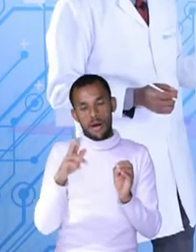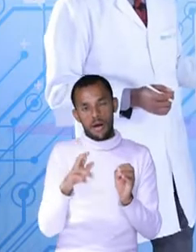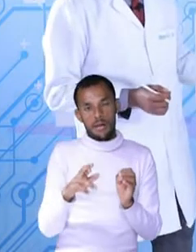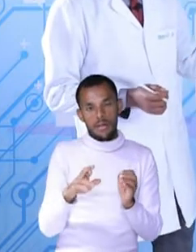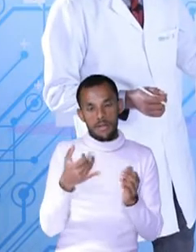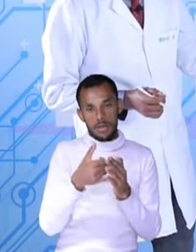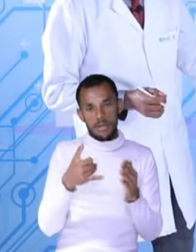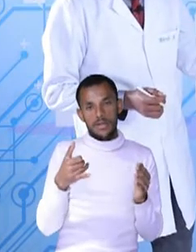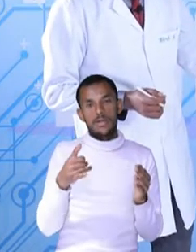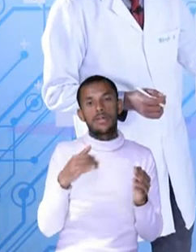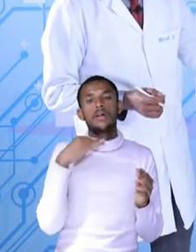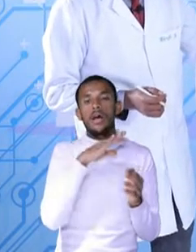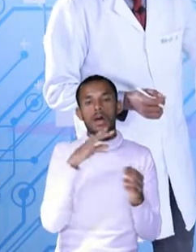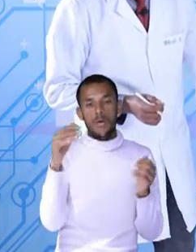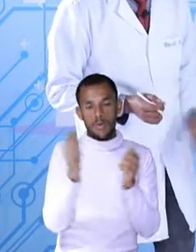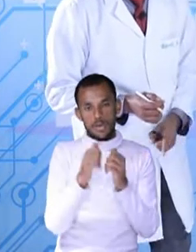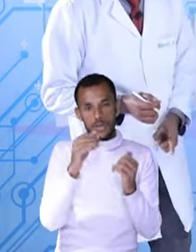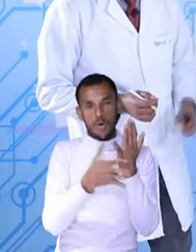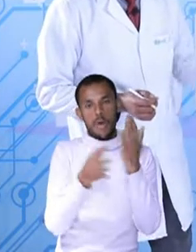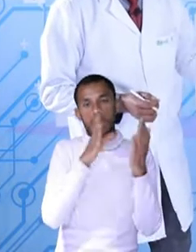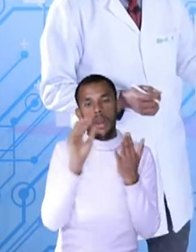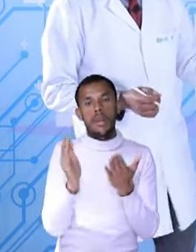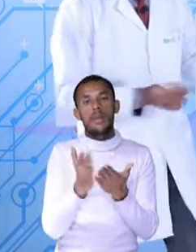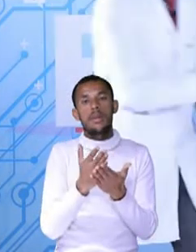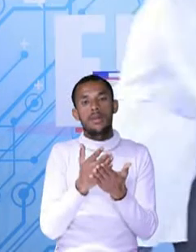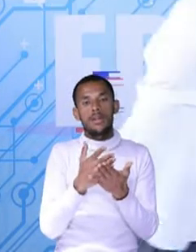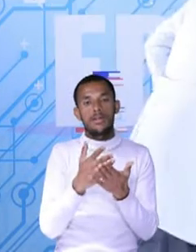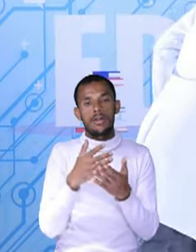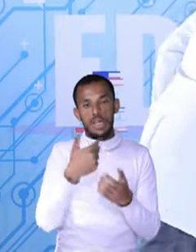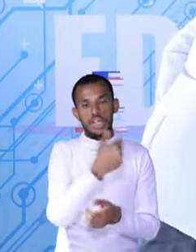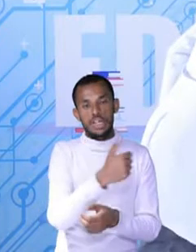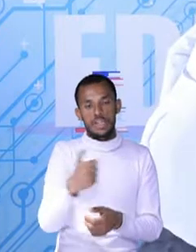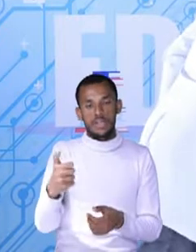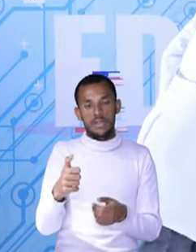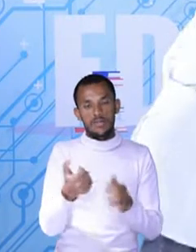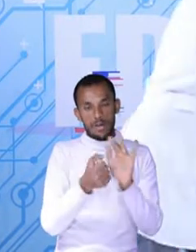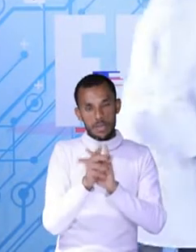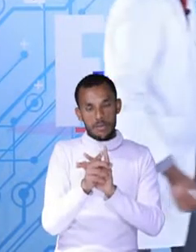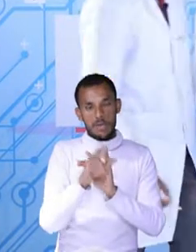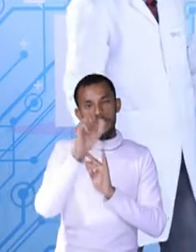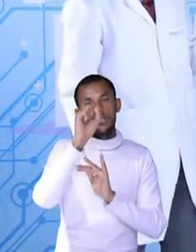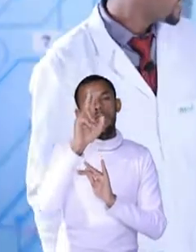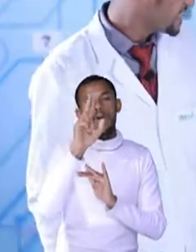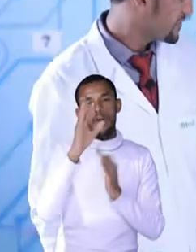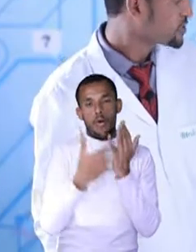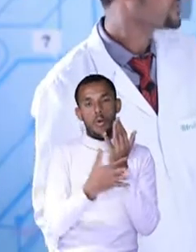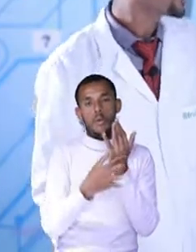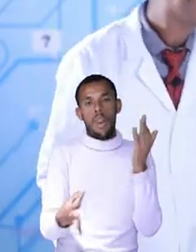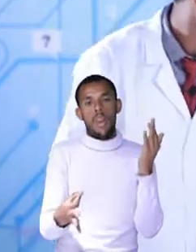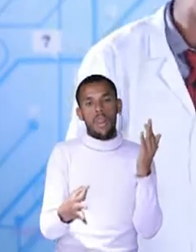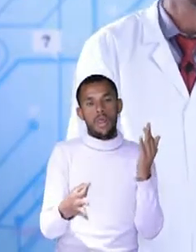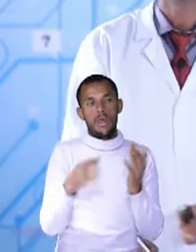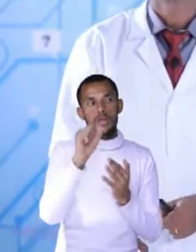And it is gangue with oil and detergent. For example, sulfide ores. The very important method for